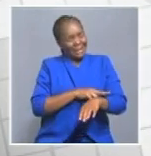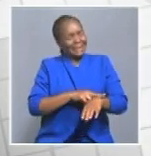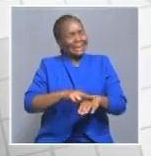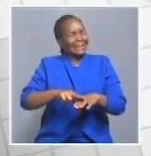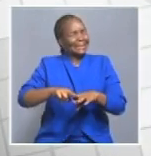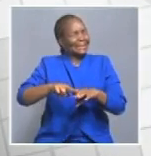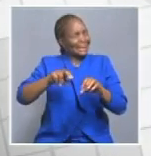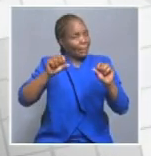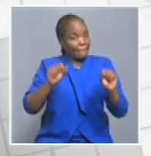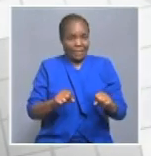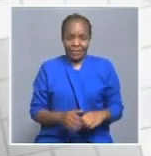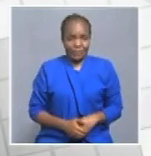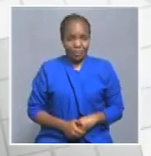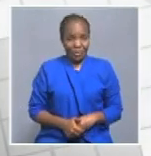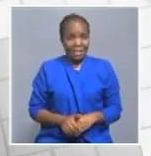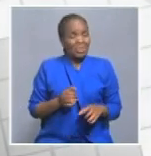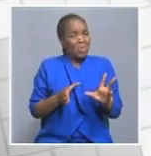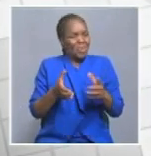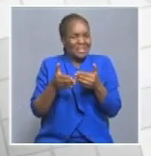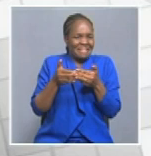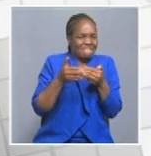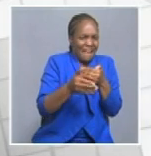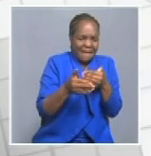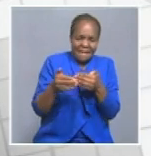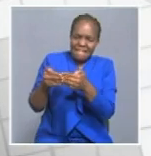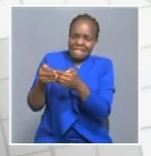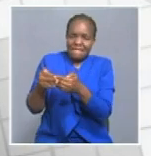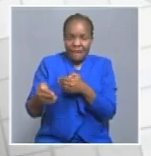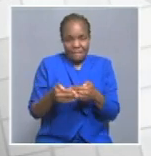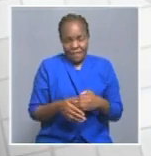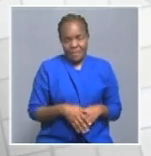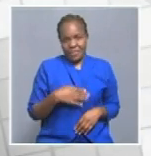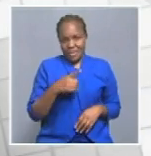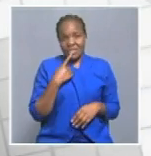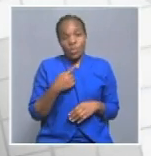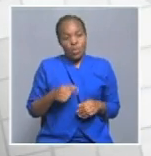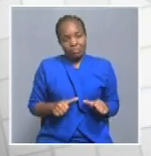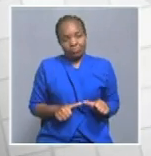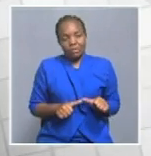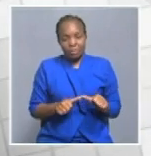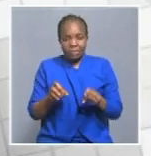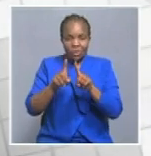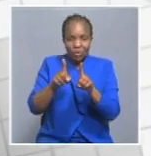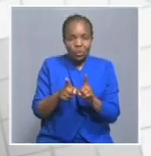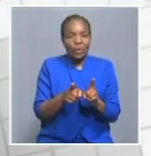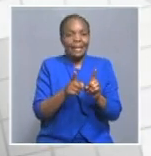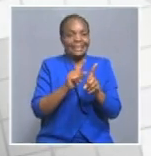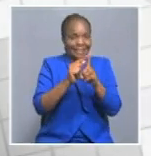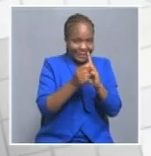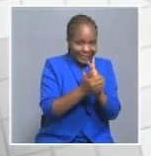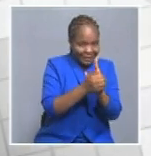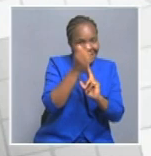from everybody to know what is happening. But as I said, we continuously ask the constituency councillors, the traditional